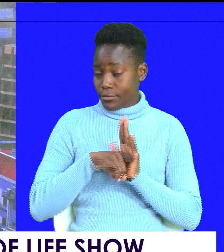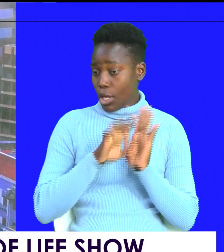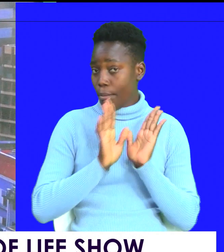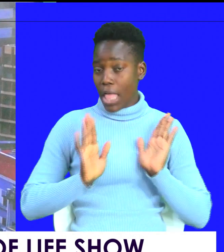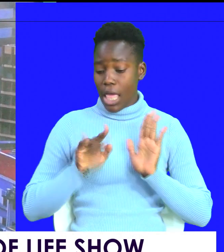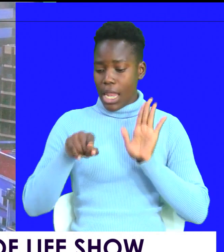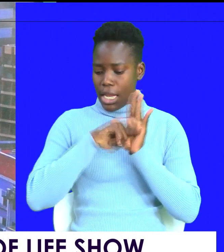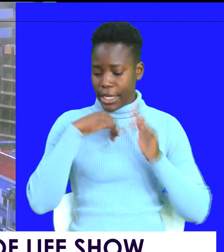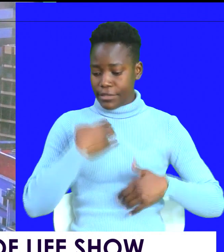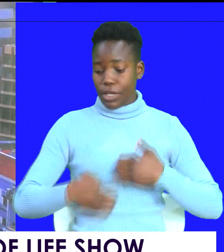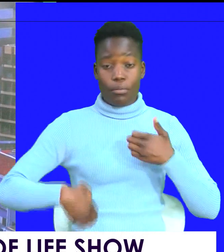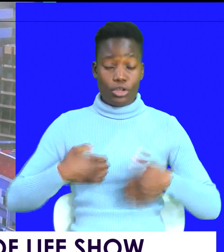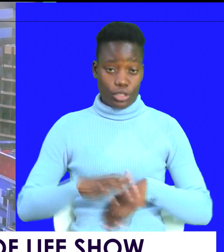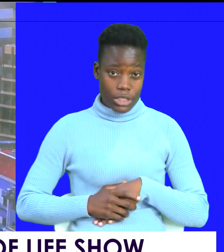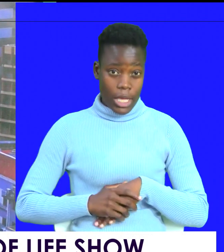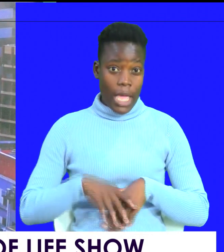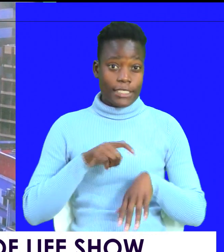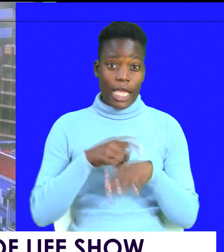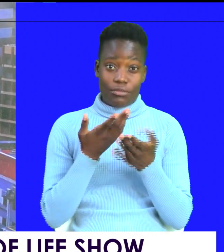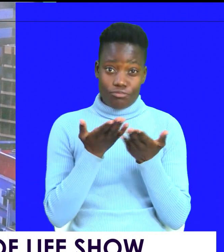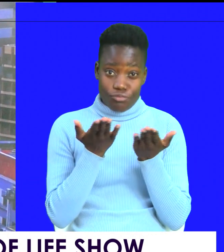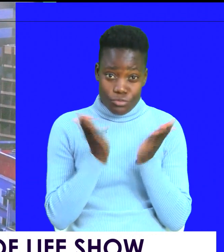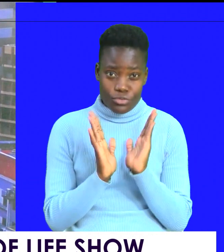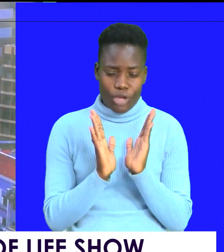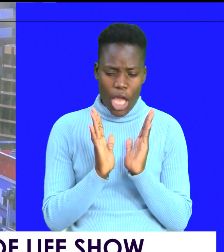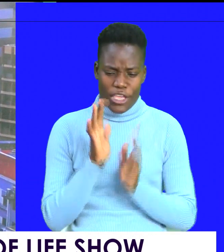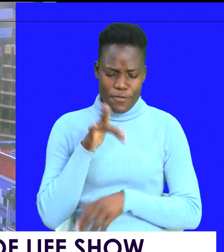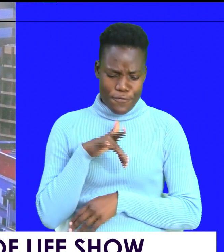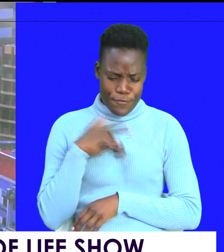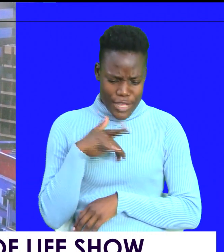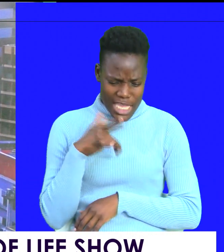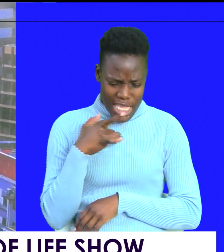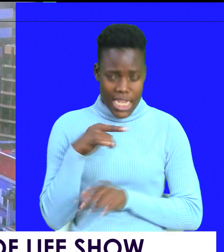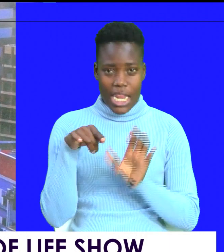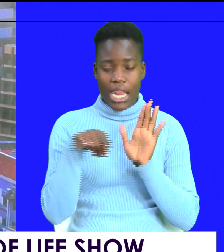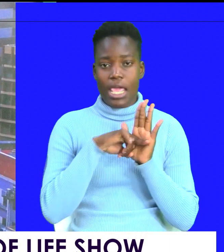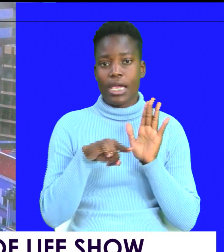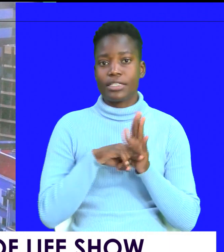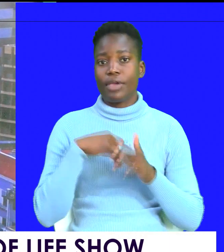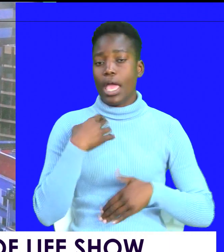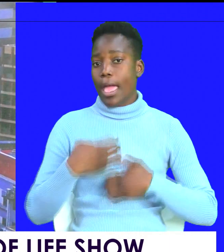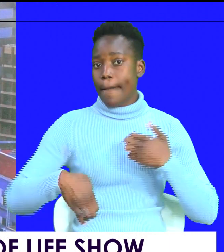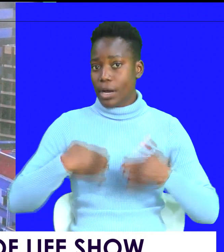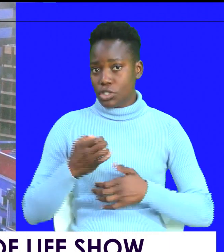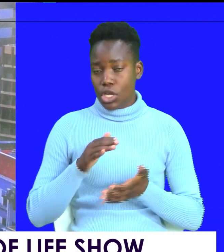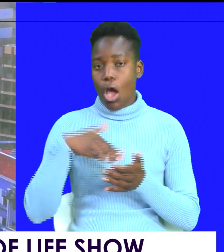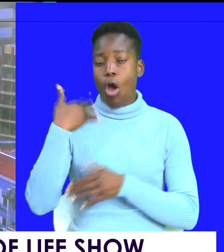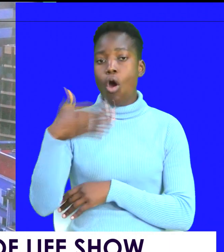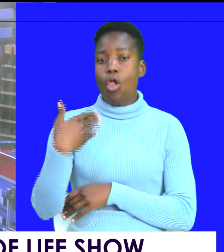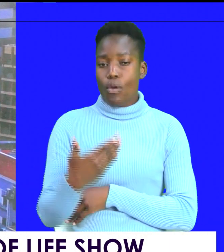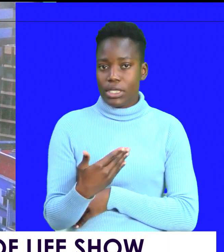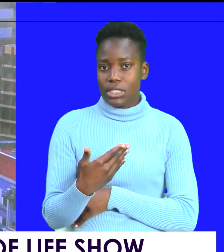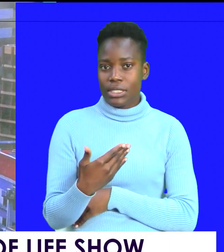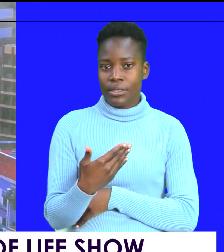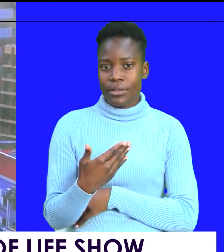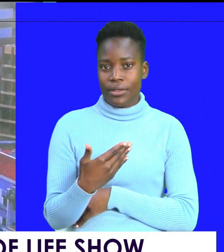negative emotions. Whenever you are triggered towards the negative. Well, more often than not,